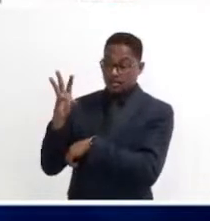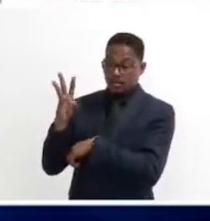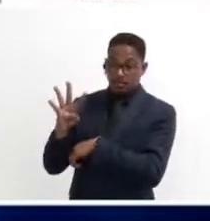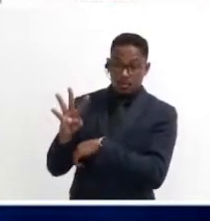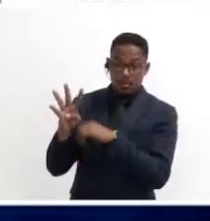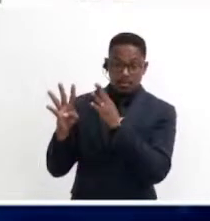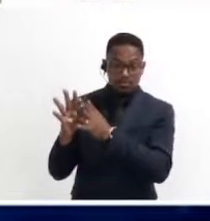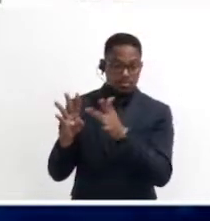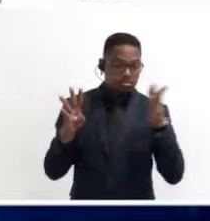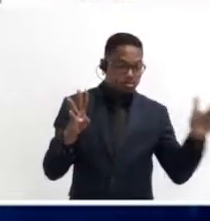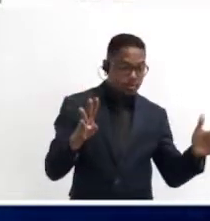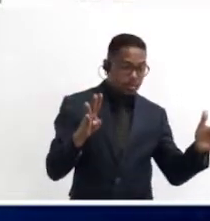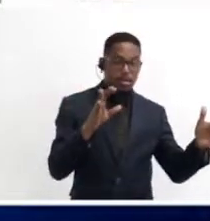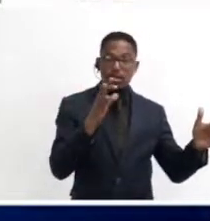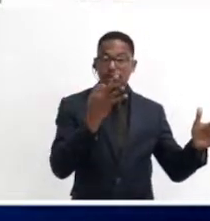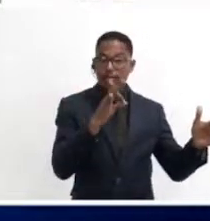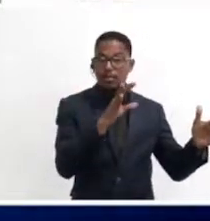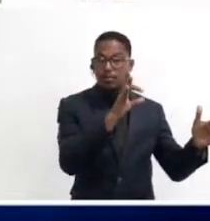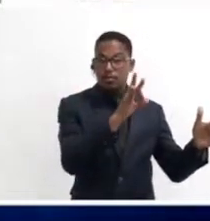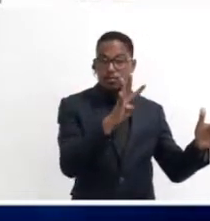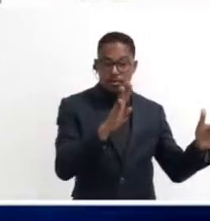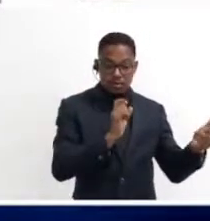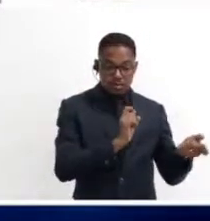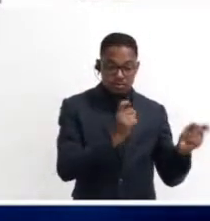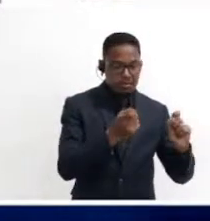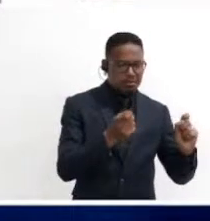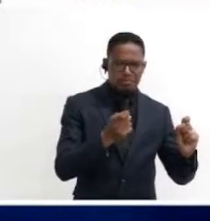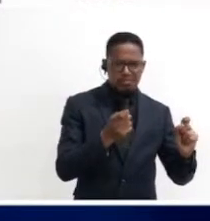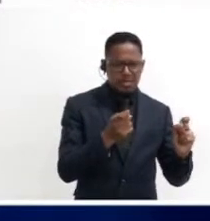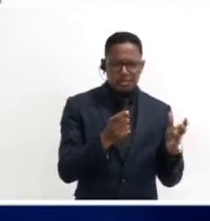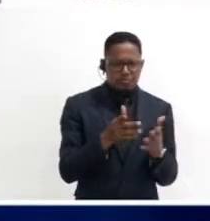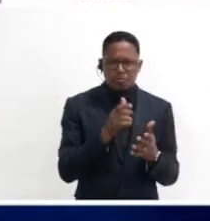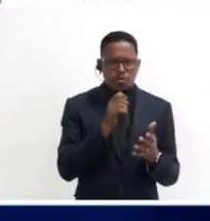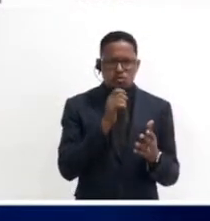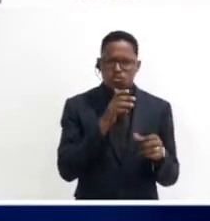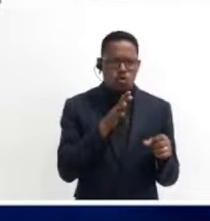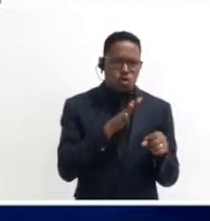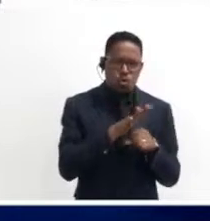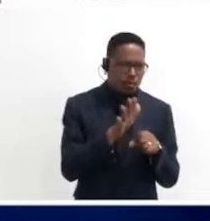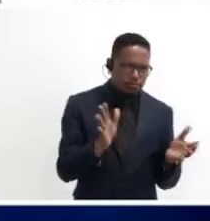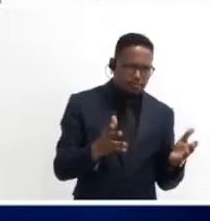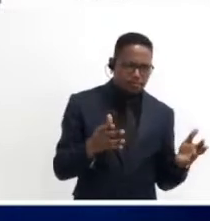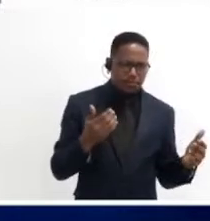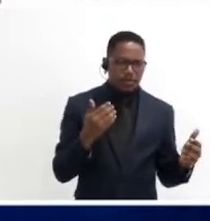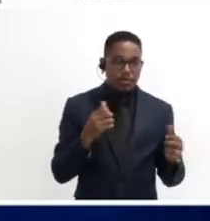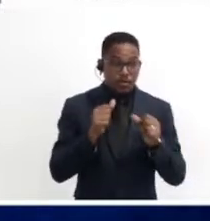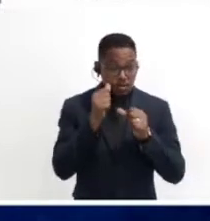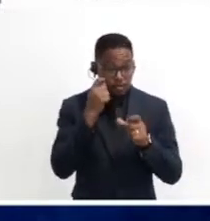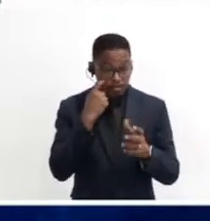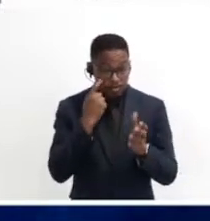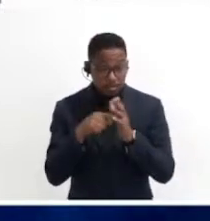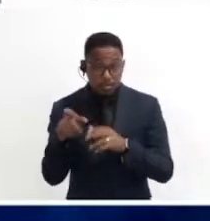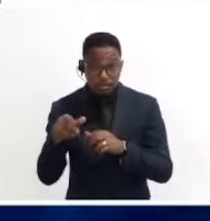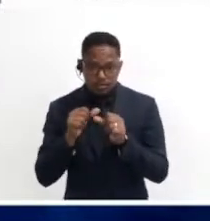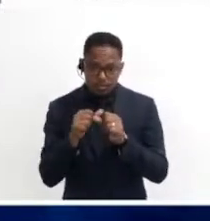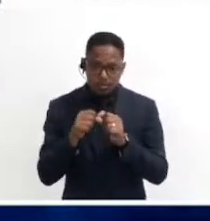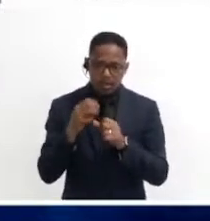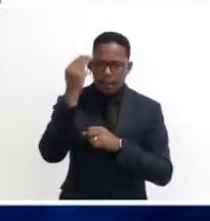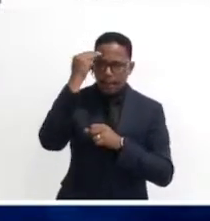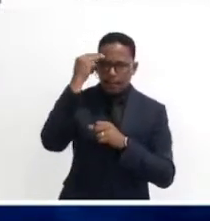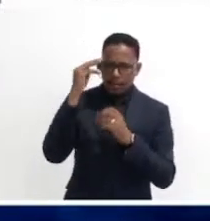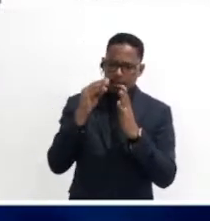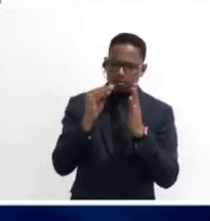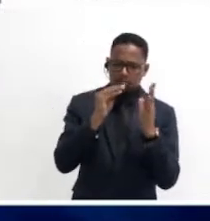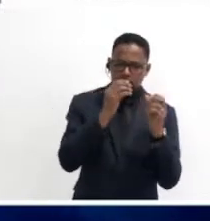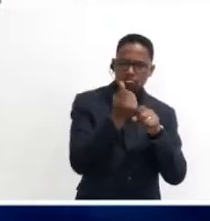1984. And if you can believe it, we were still packaging memory chips with flip chip on a ceramic